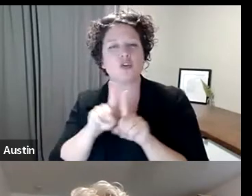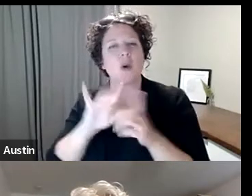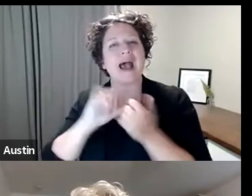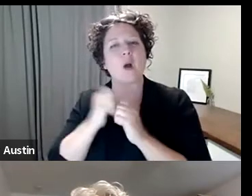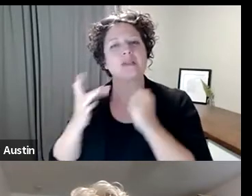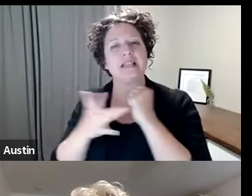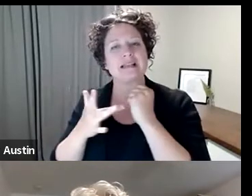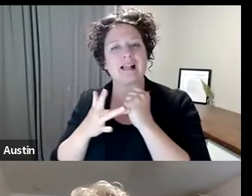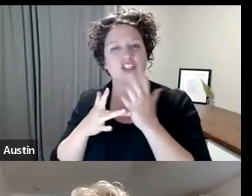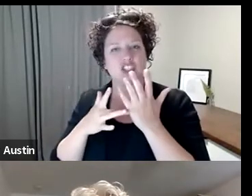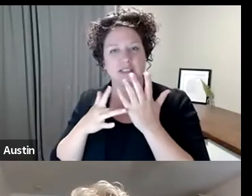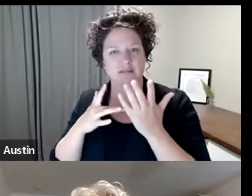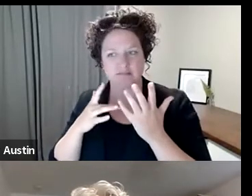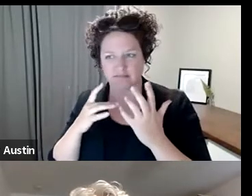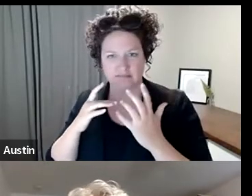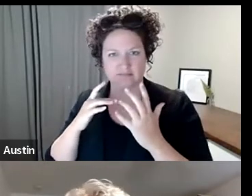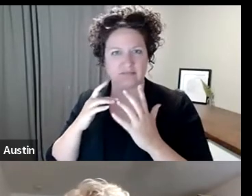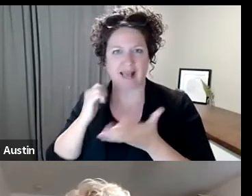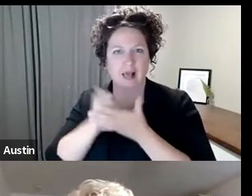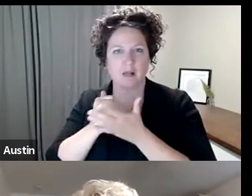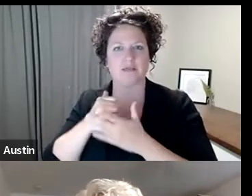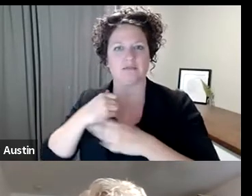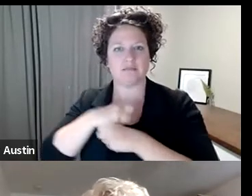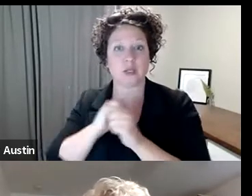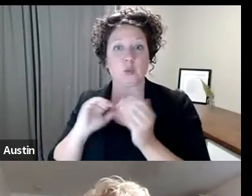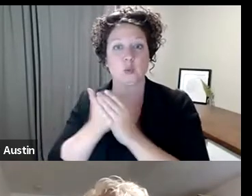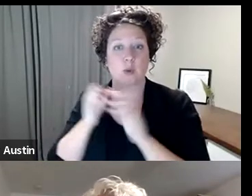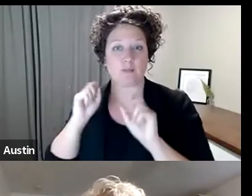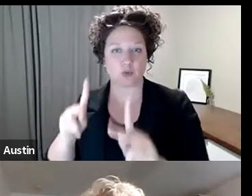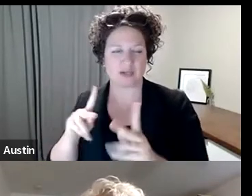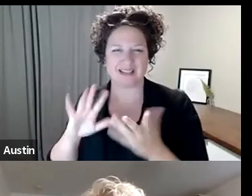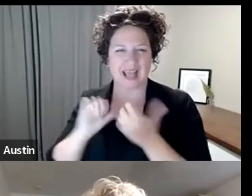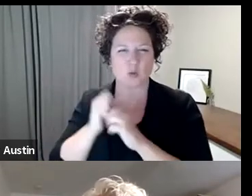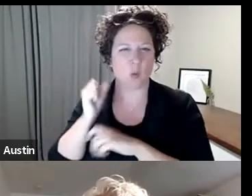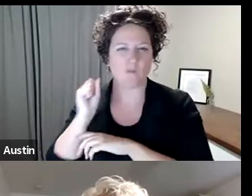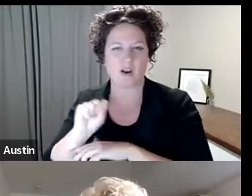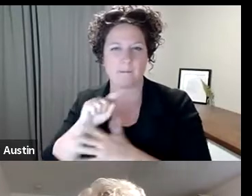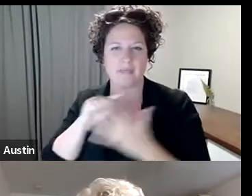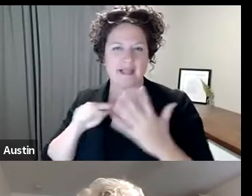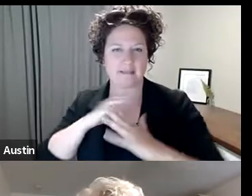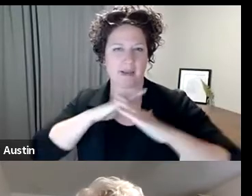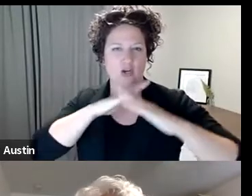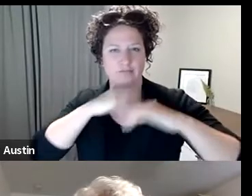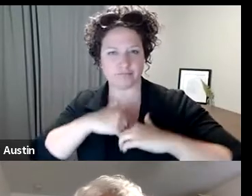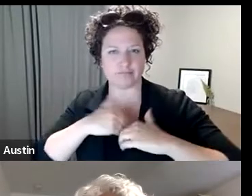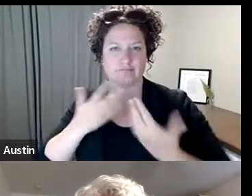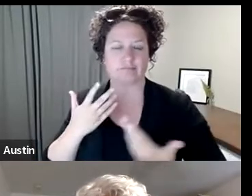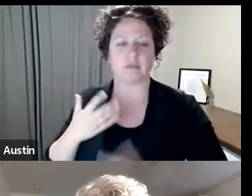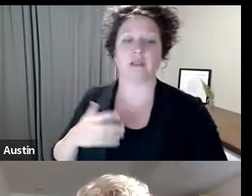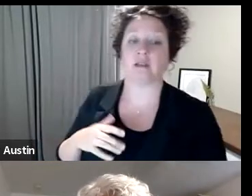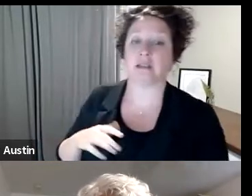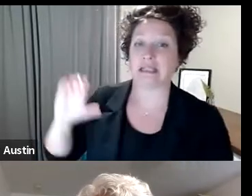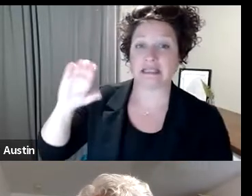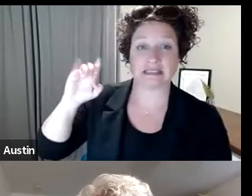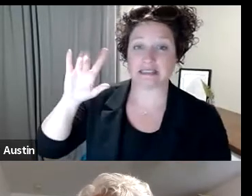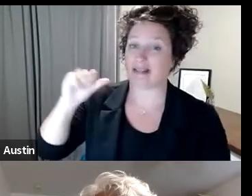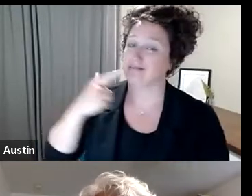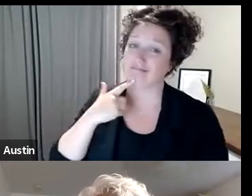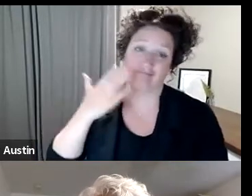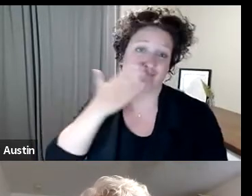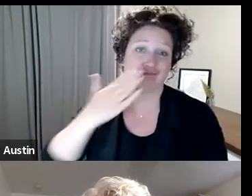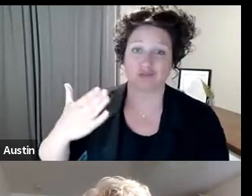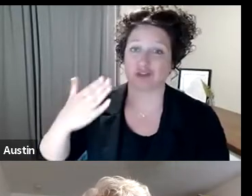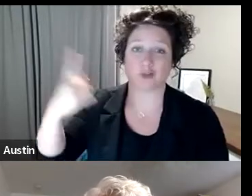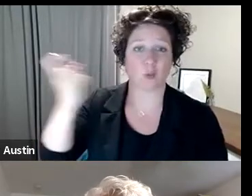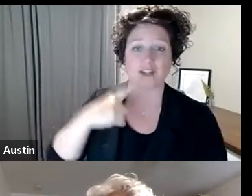to overcome these? What would you suggest people do to overcome those barriers? So it's a great question. I mean, there are